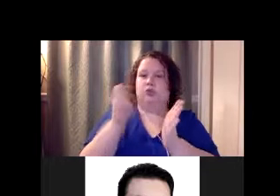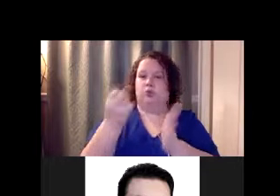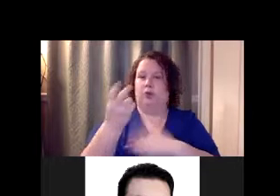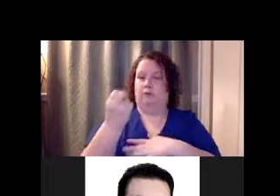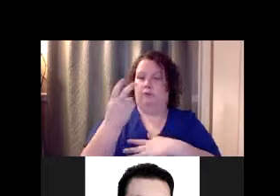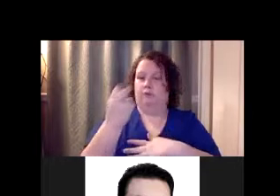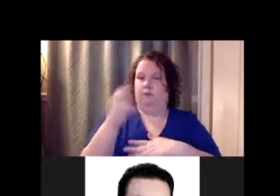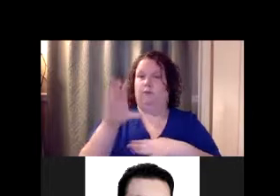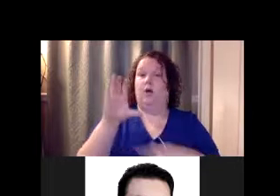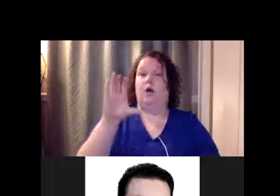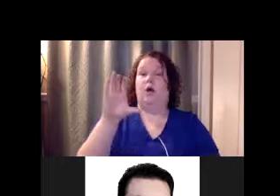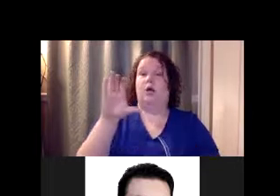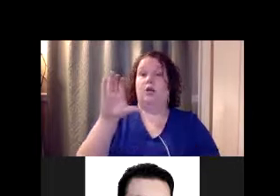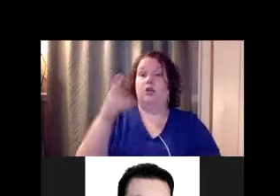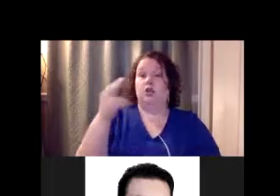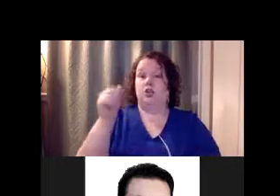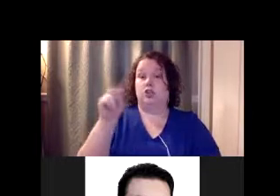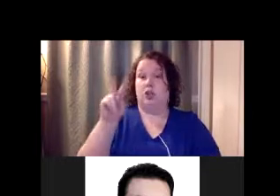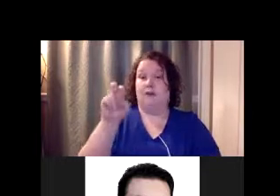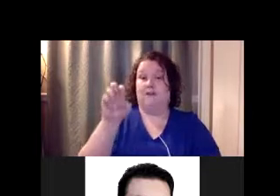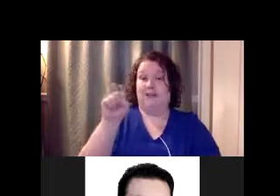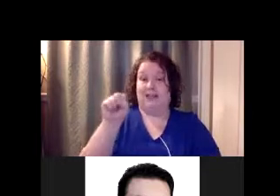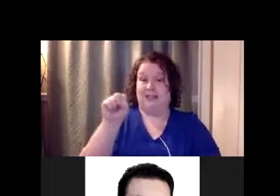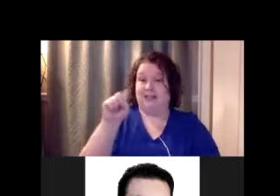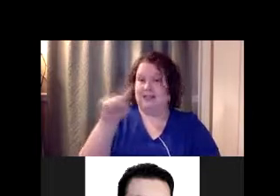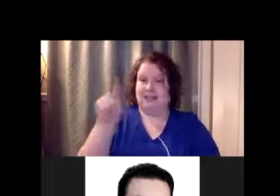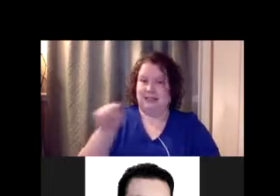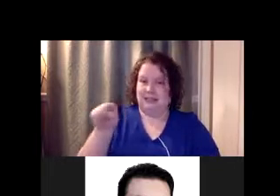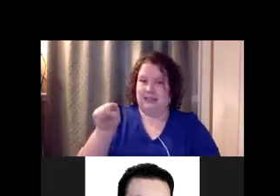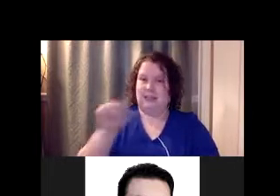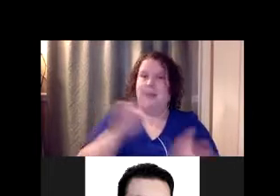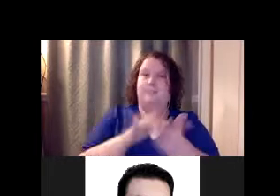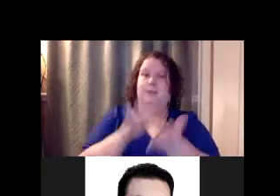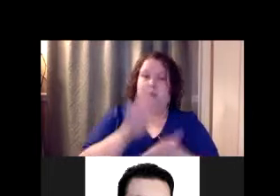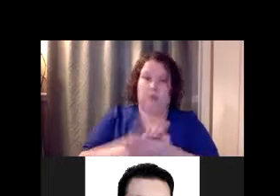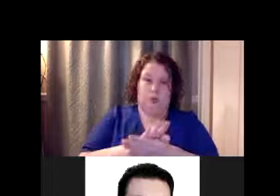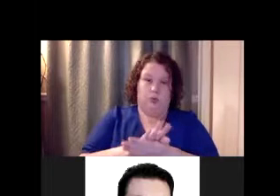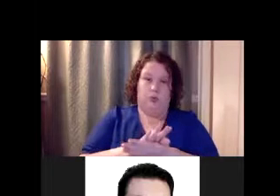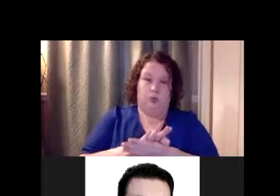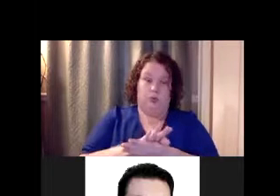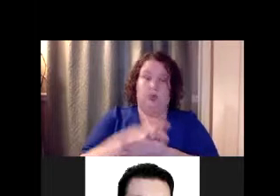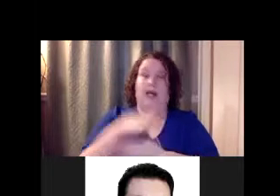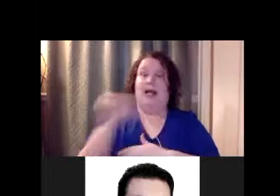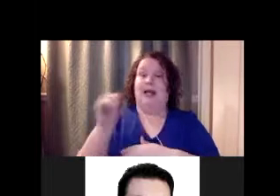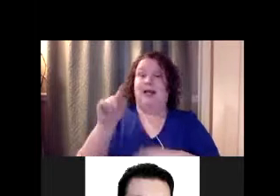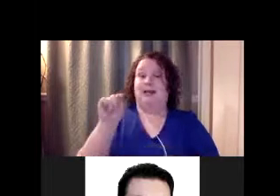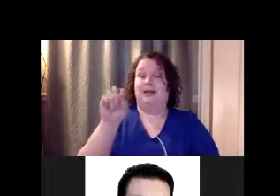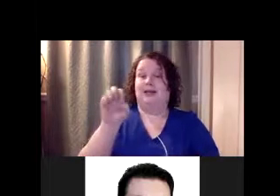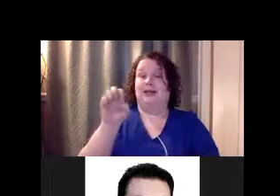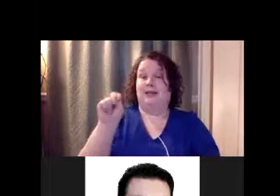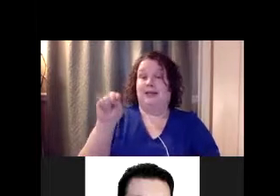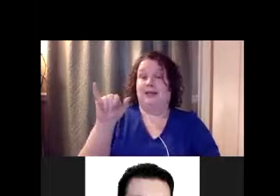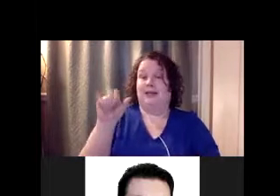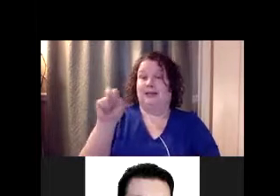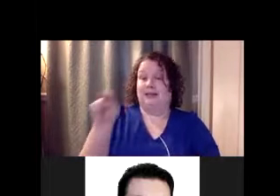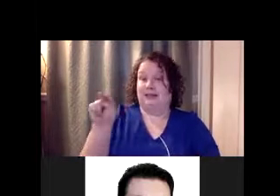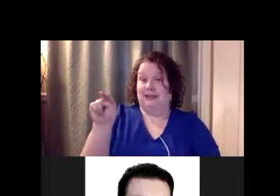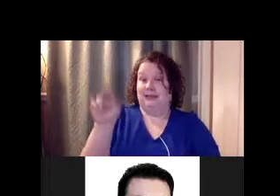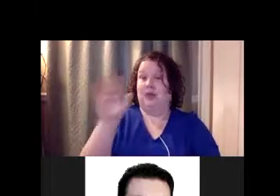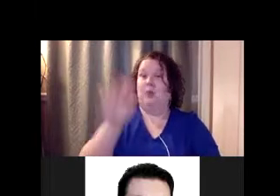almost 900 in 5 years. And then Tennyson Middle School will be at about 939